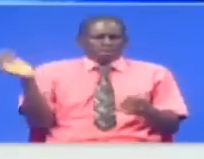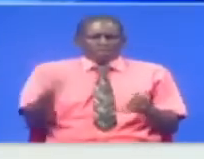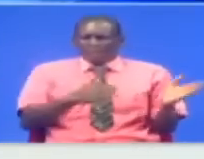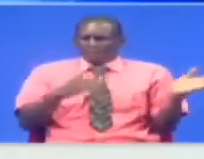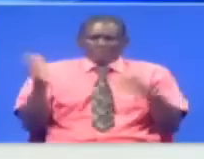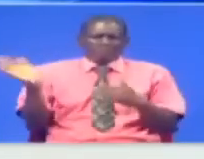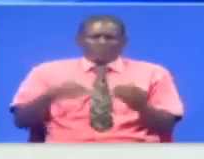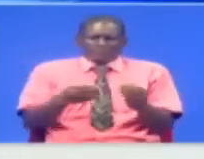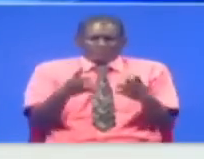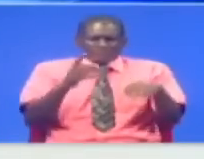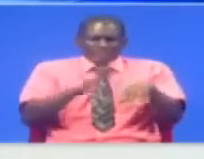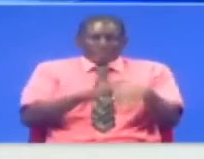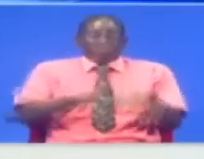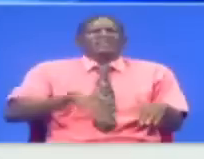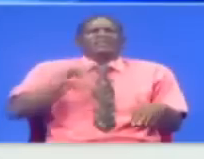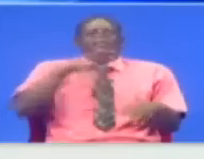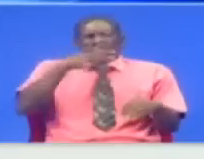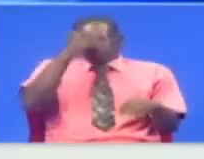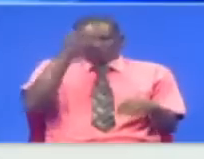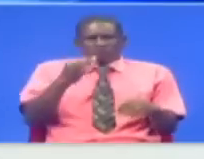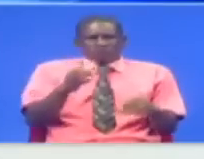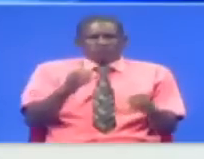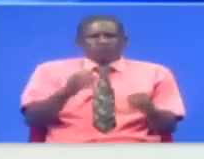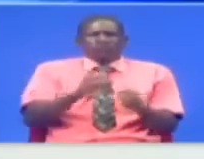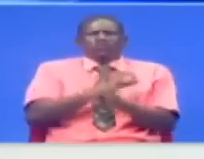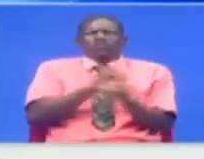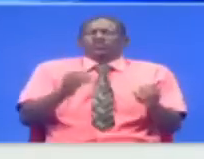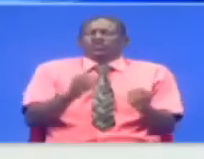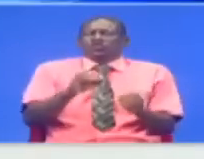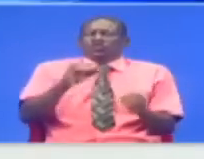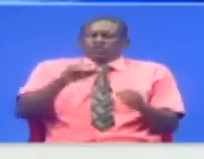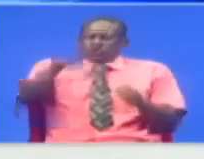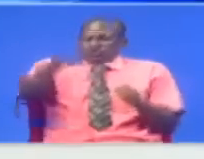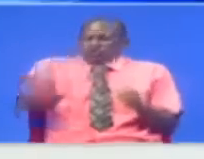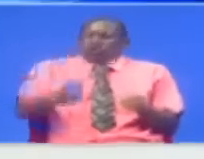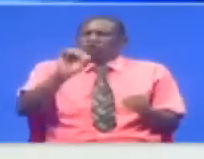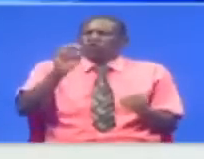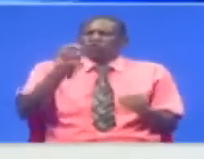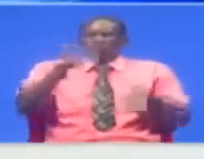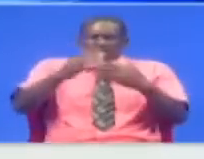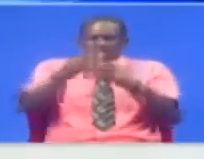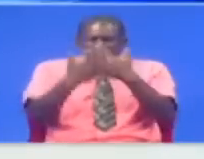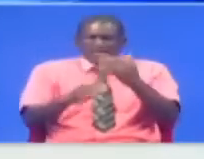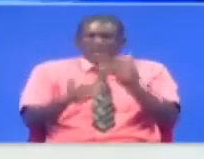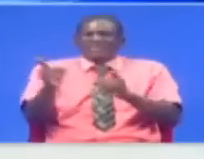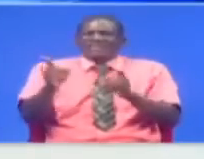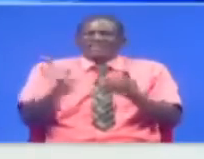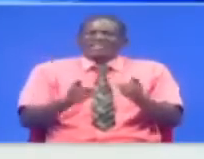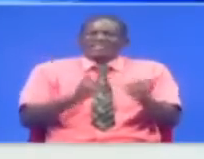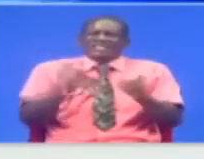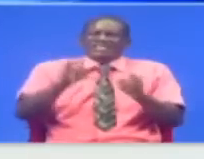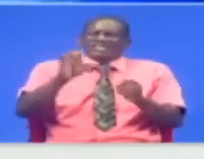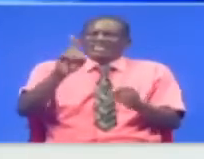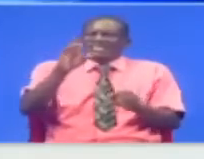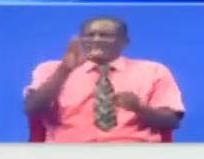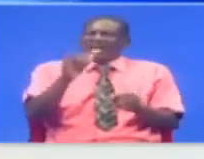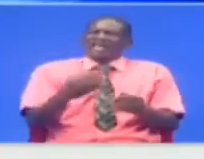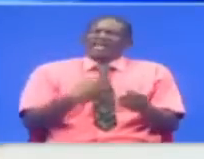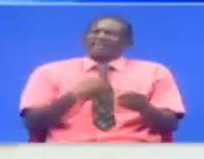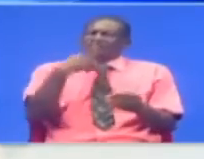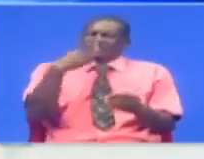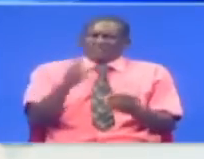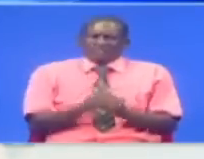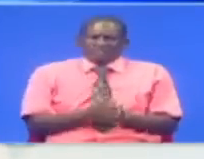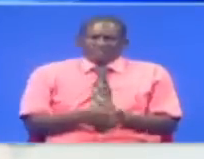times, died as a result of low oxygen concentration in his blood, the Directorate of Criminal Investigations has